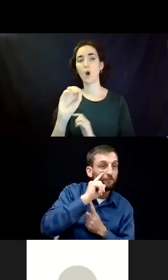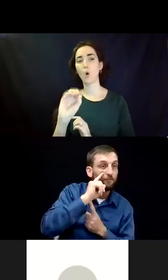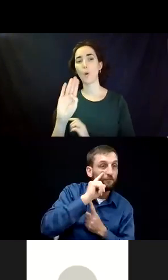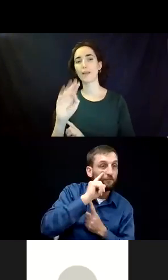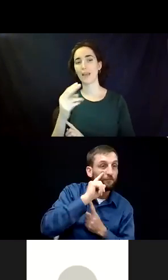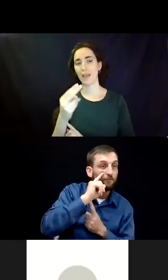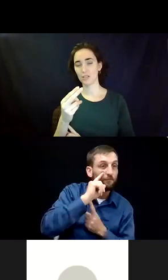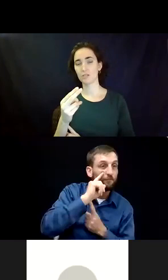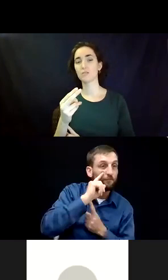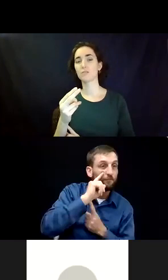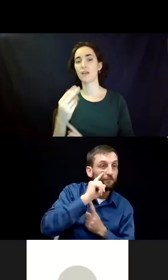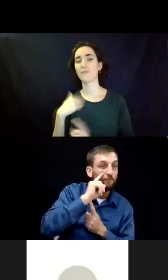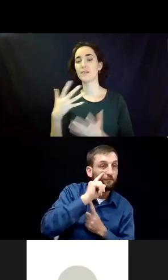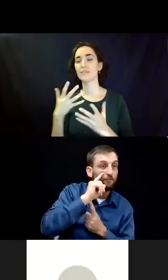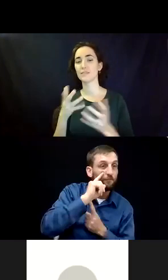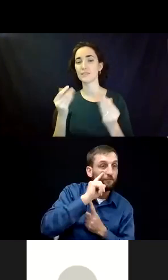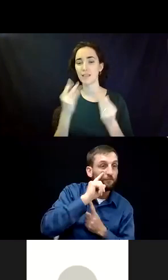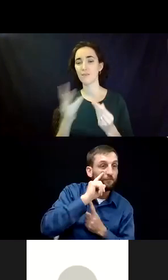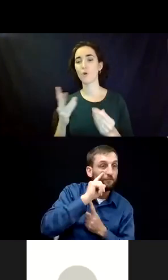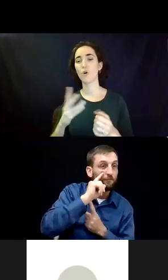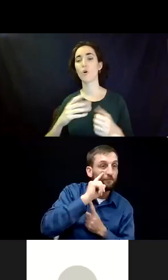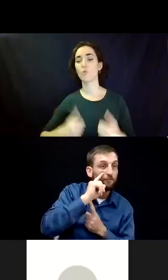residential COVID-19